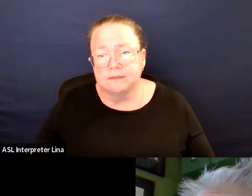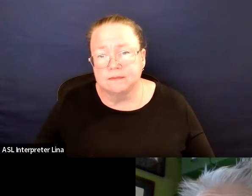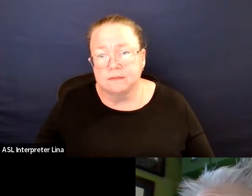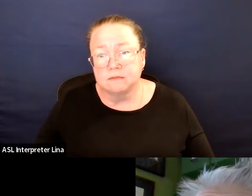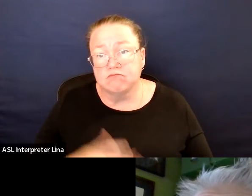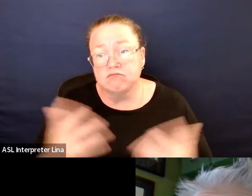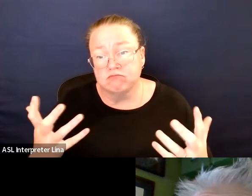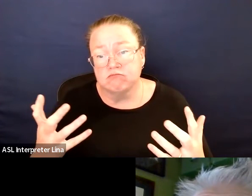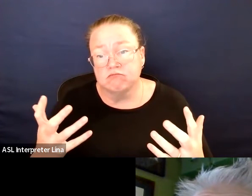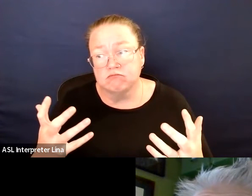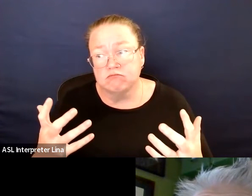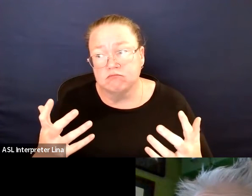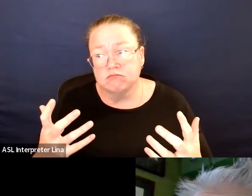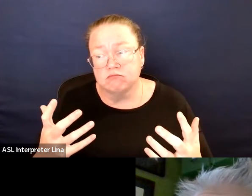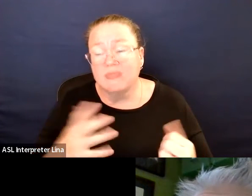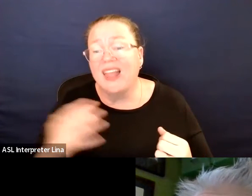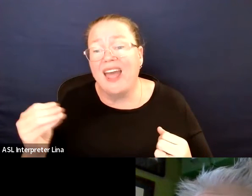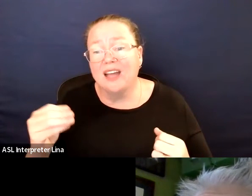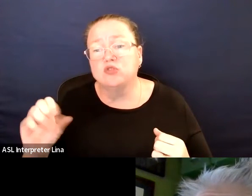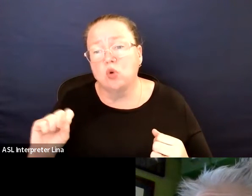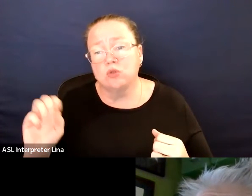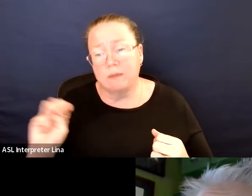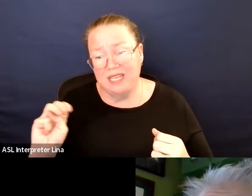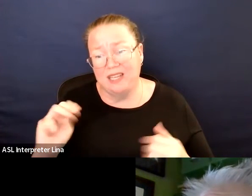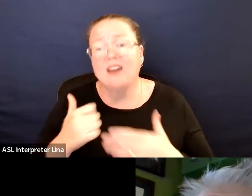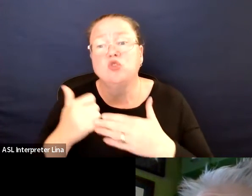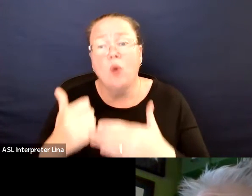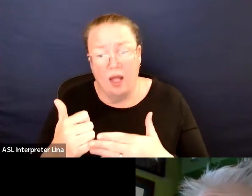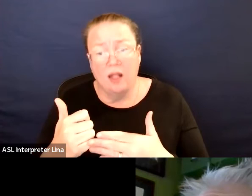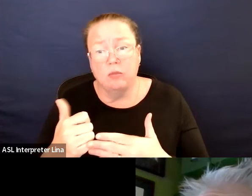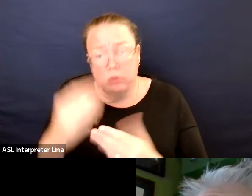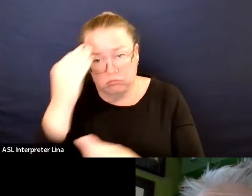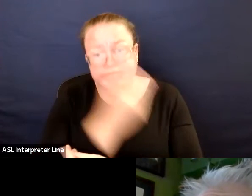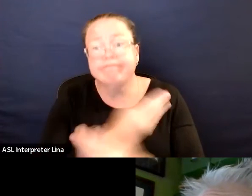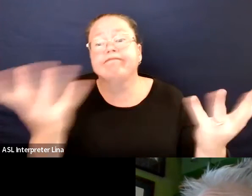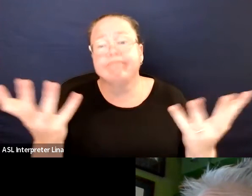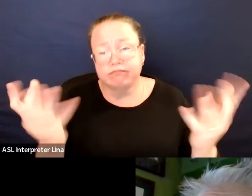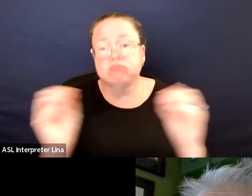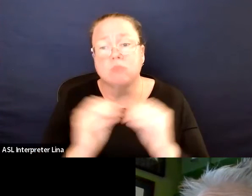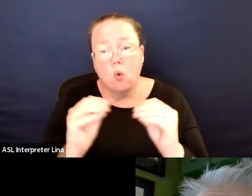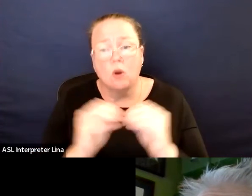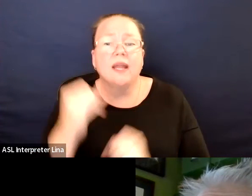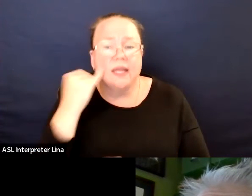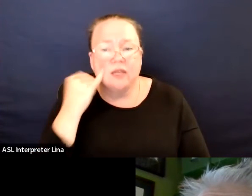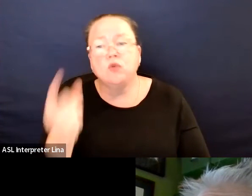So, and social media to help give out word on if